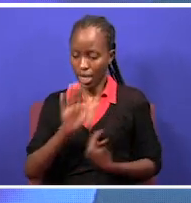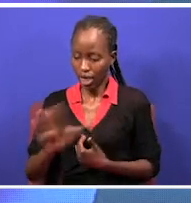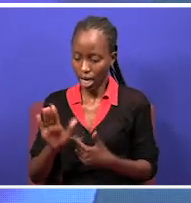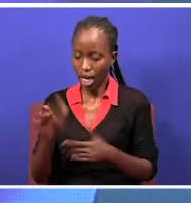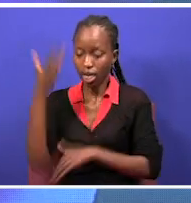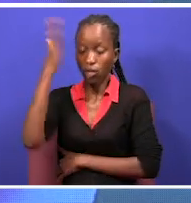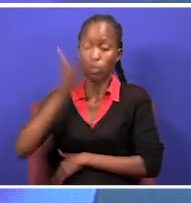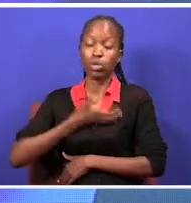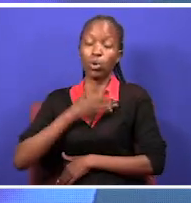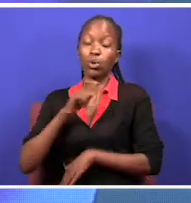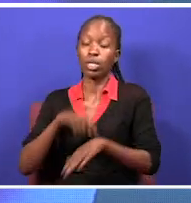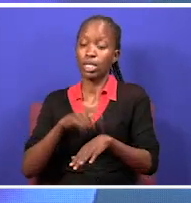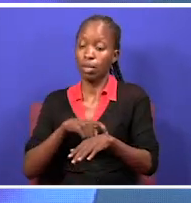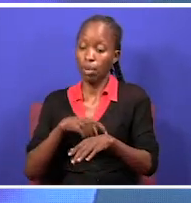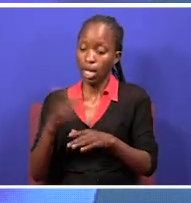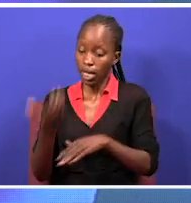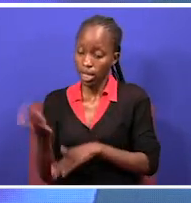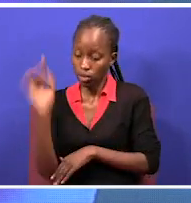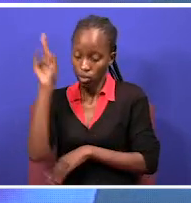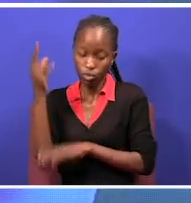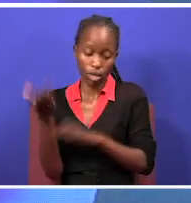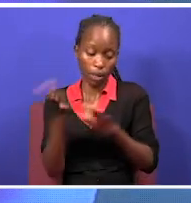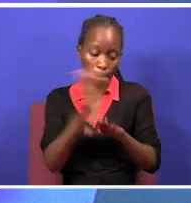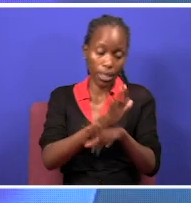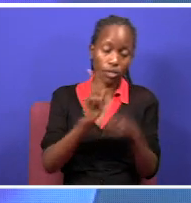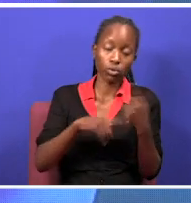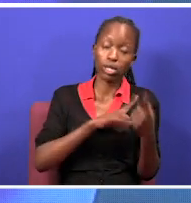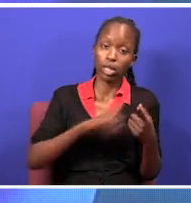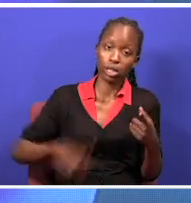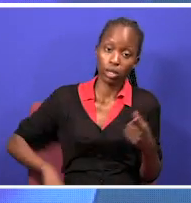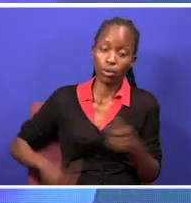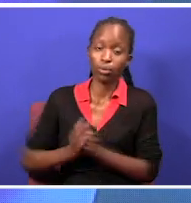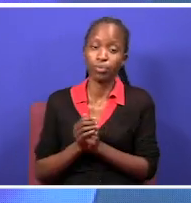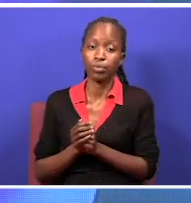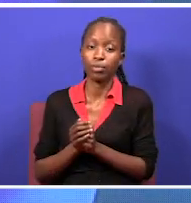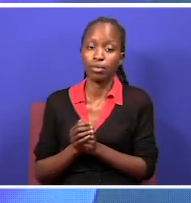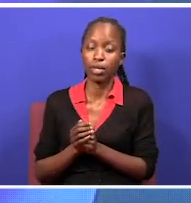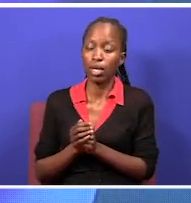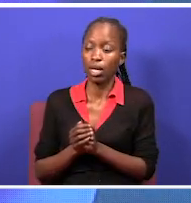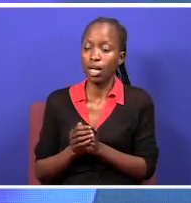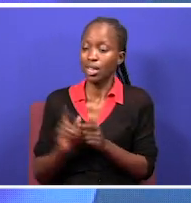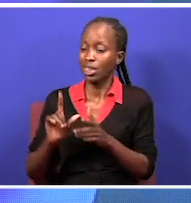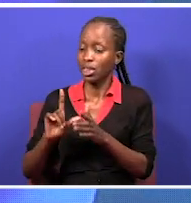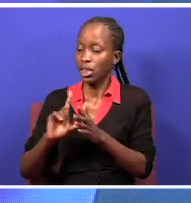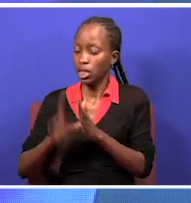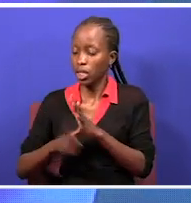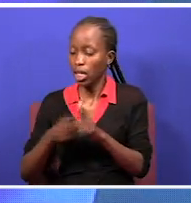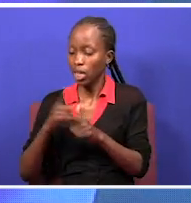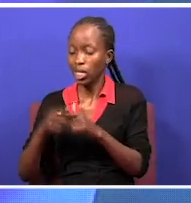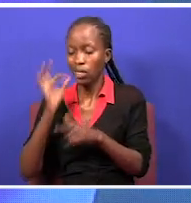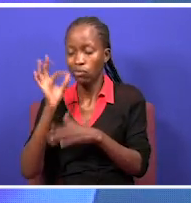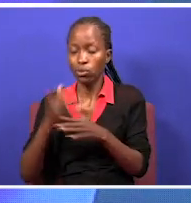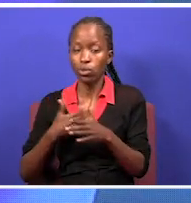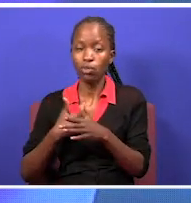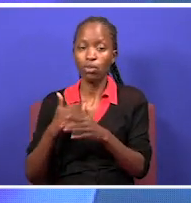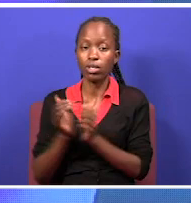time, they will come back to the Lord. It will bear fruit, because that's the promise of God, that